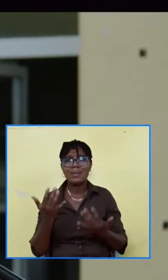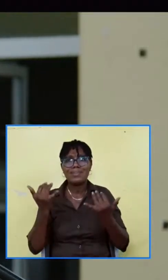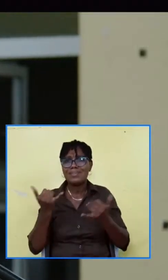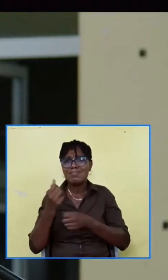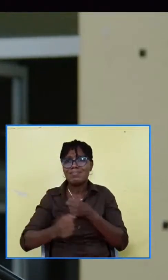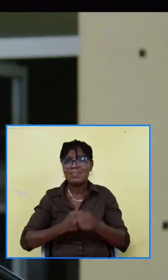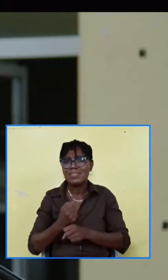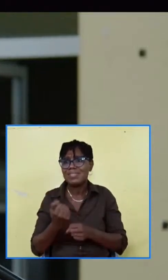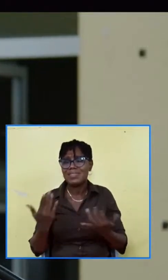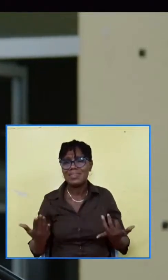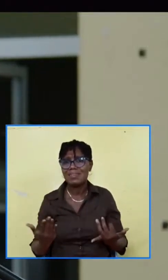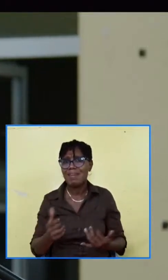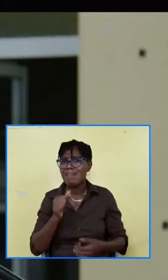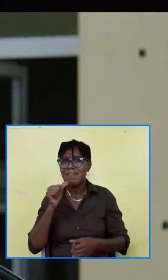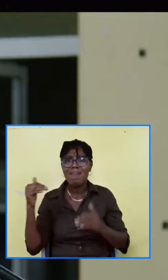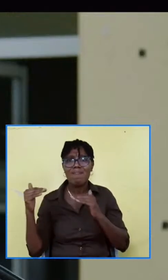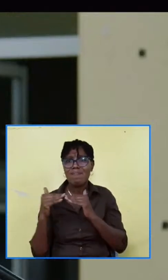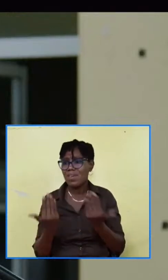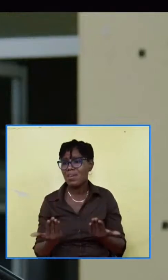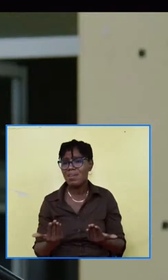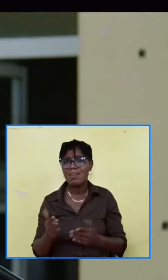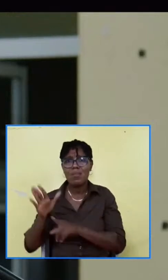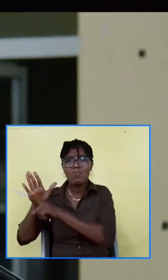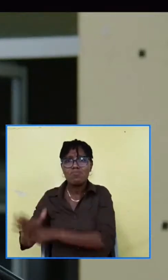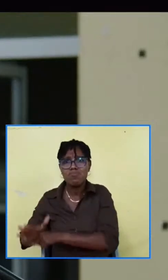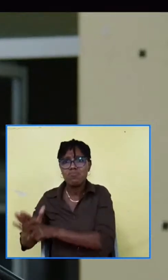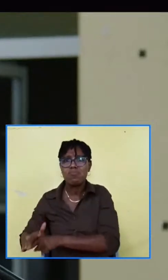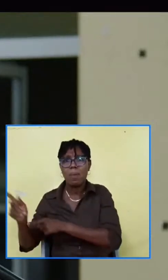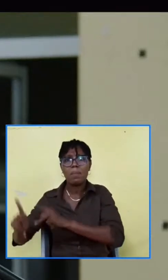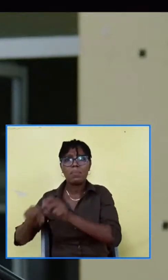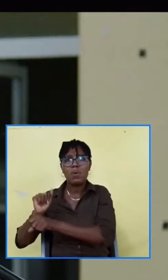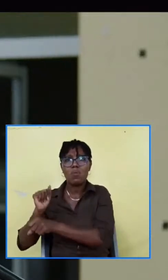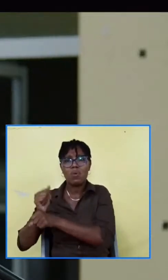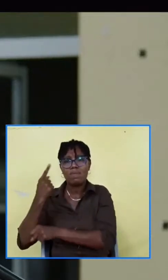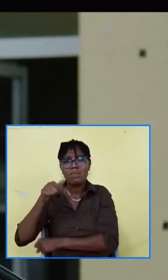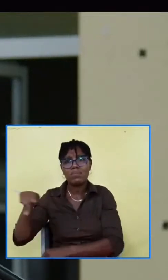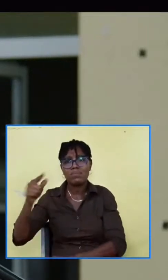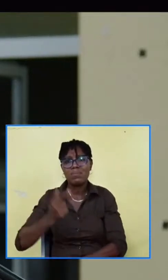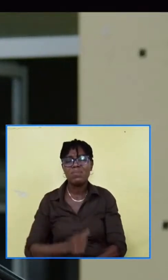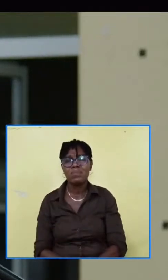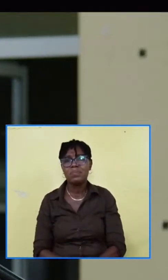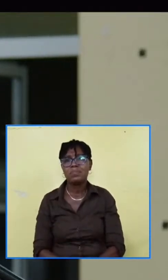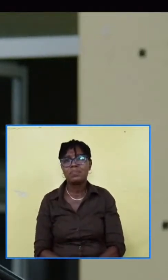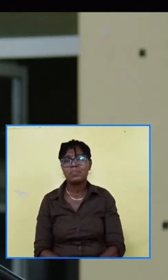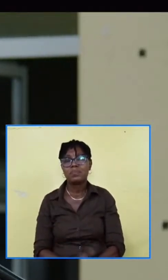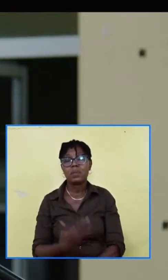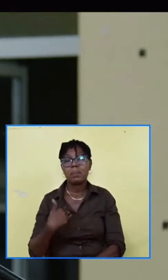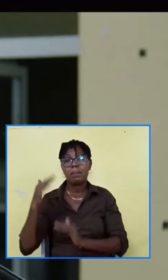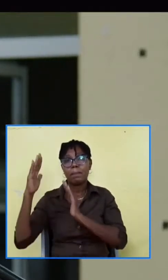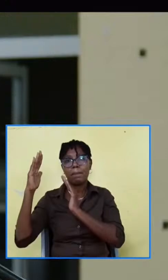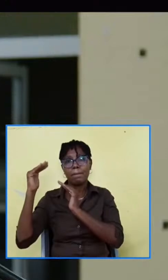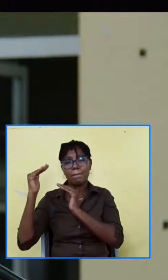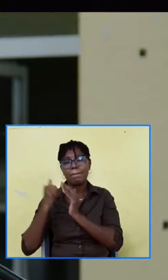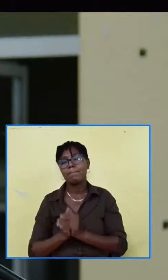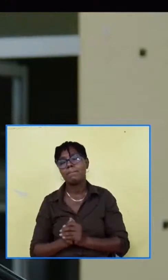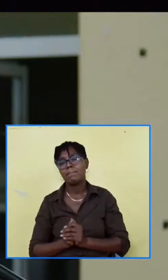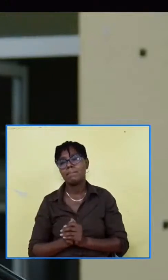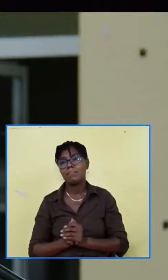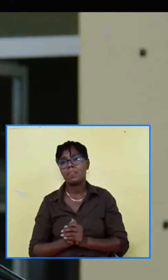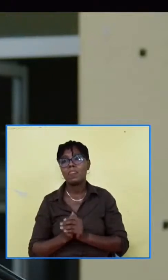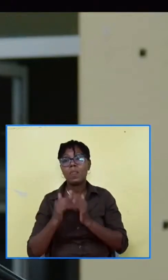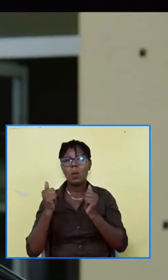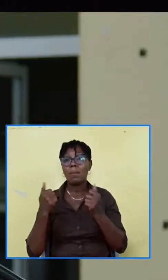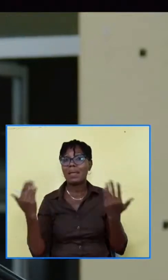this. It is not fair. It is wrong. And I am hoping, I wish we have the